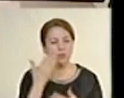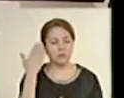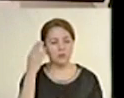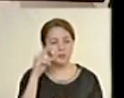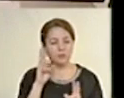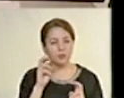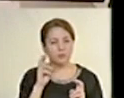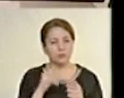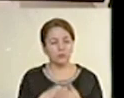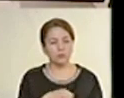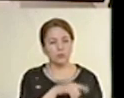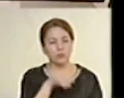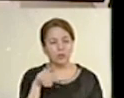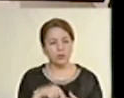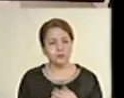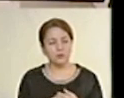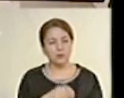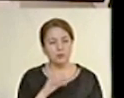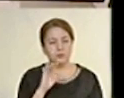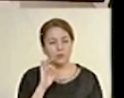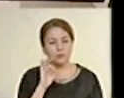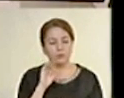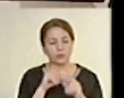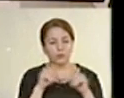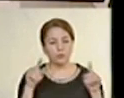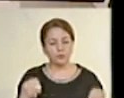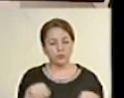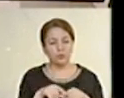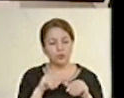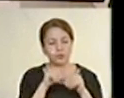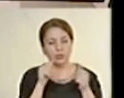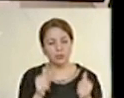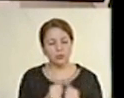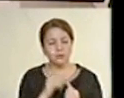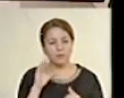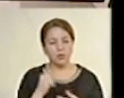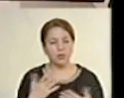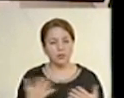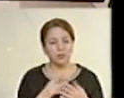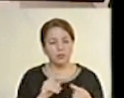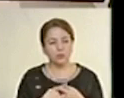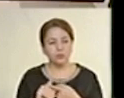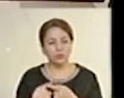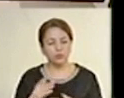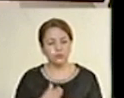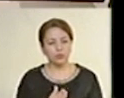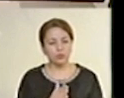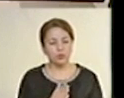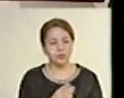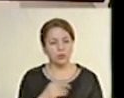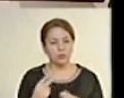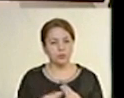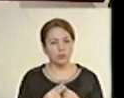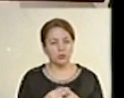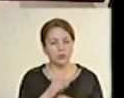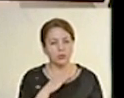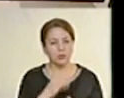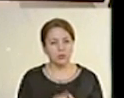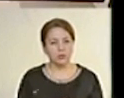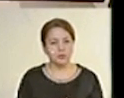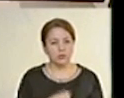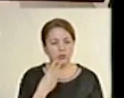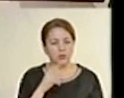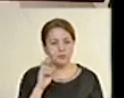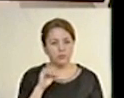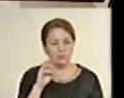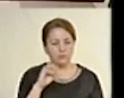mavzuda esa ularni to'g'ri to'rtburchaklar shaklida va qanday qo'shish usullarini o'rgangan edik. 2